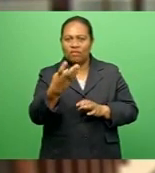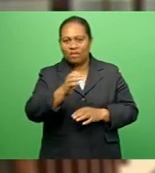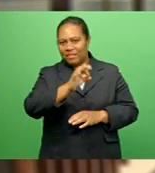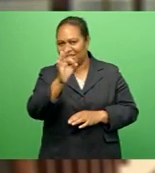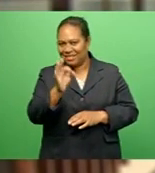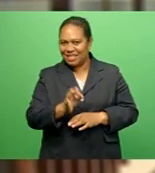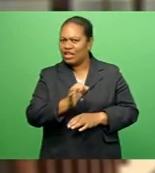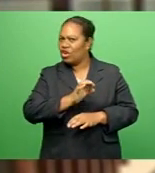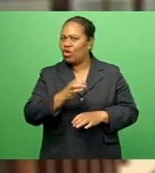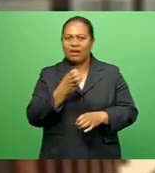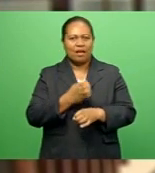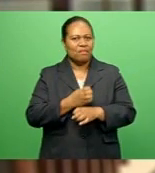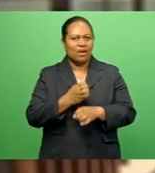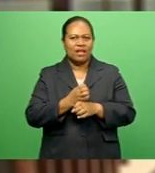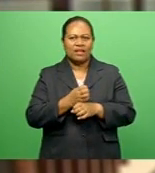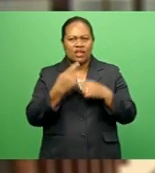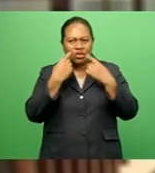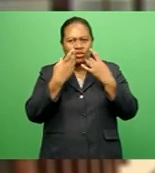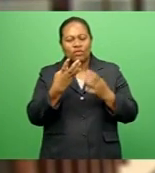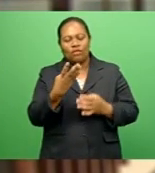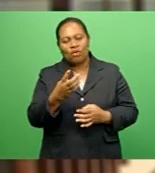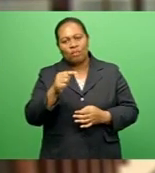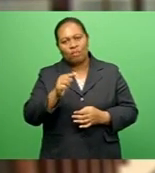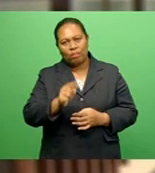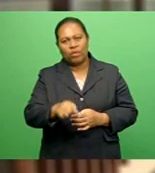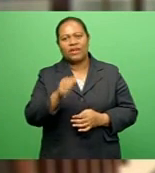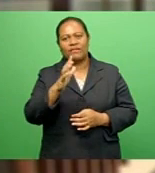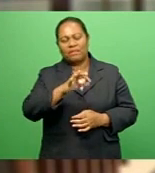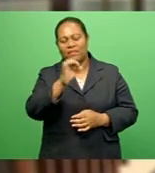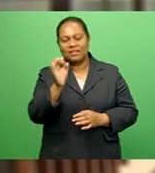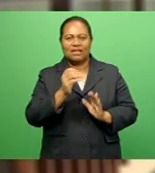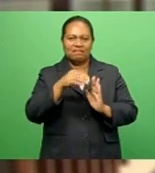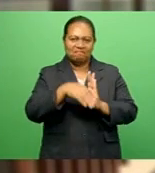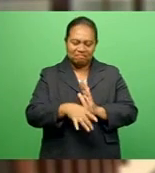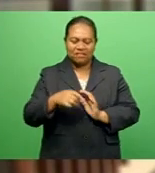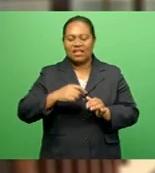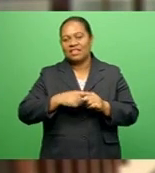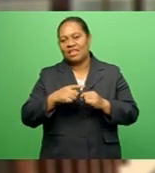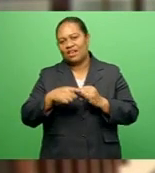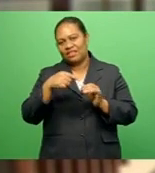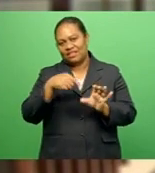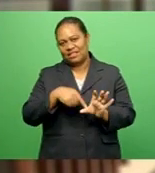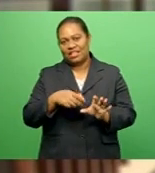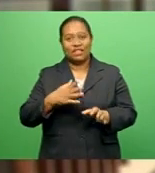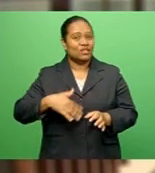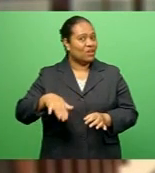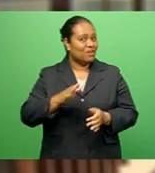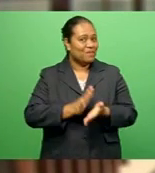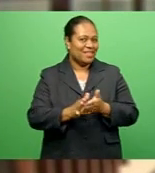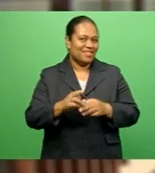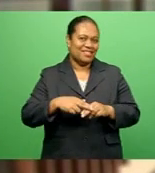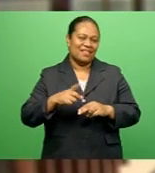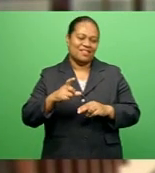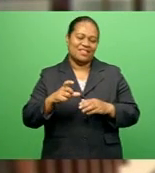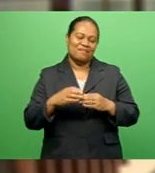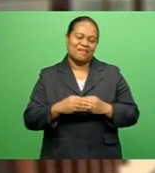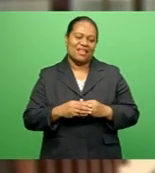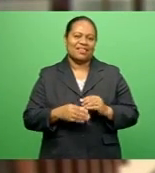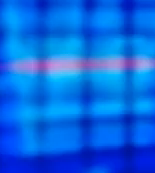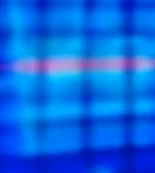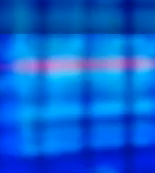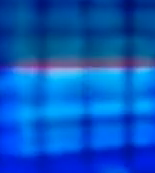with the unemployment rate forecast to fall to 4.5% by the end of the year. And that's all from your HFC Bank for now.